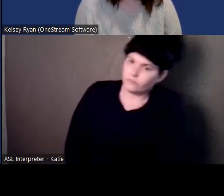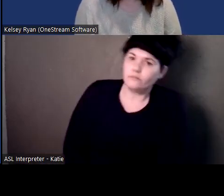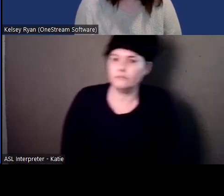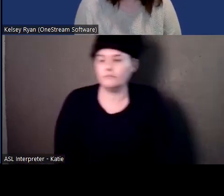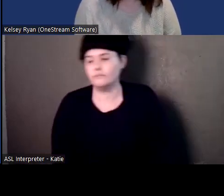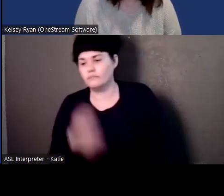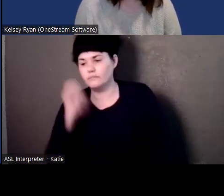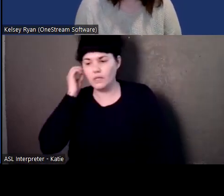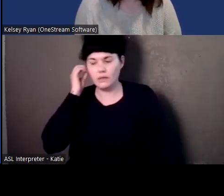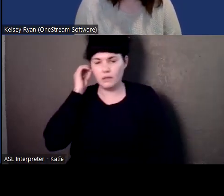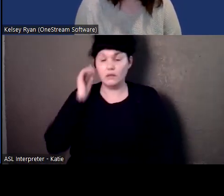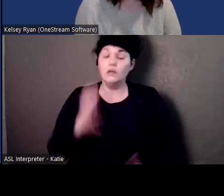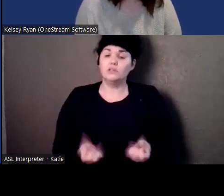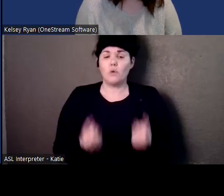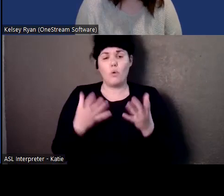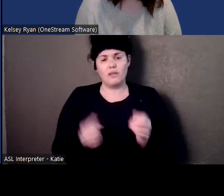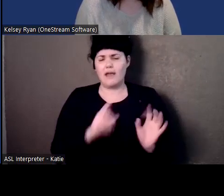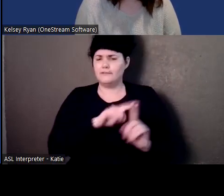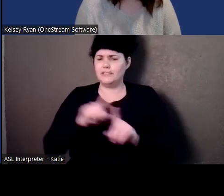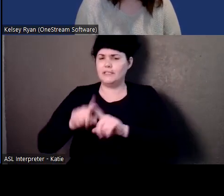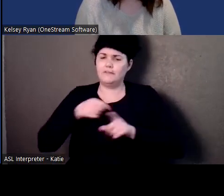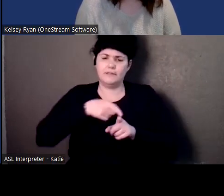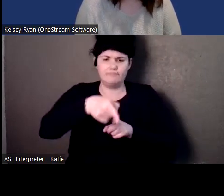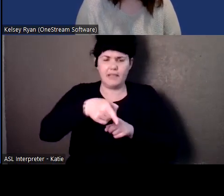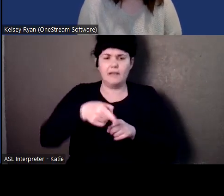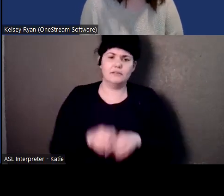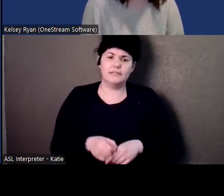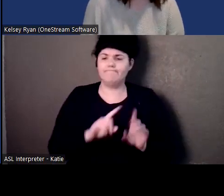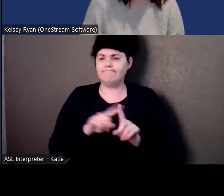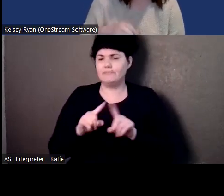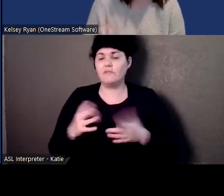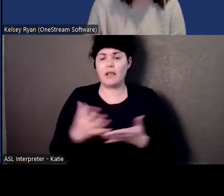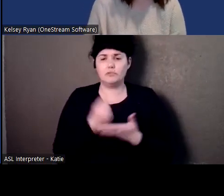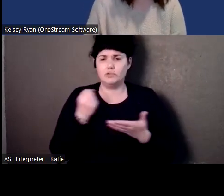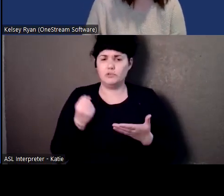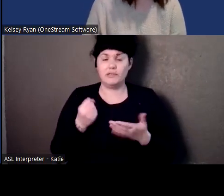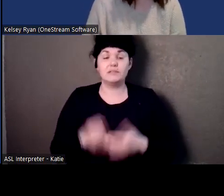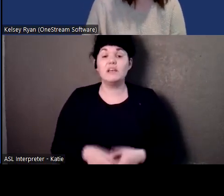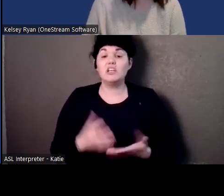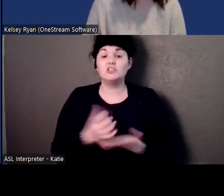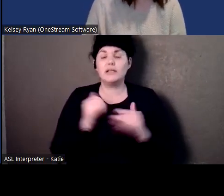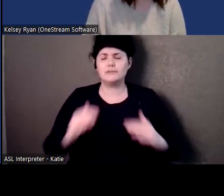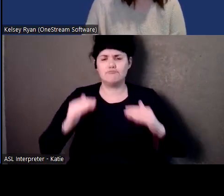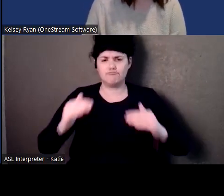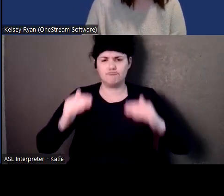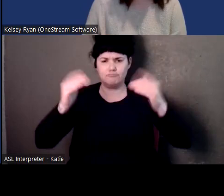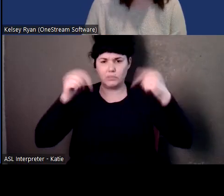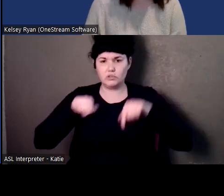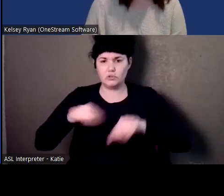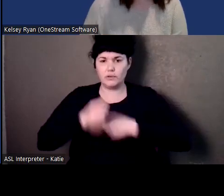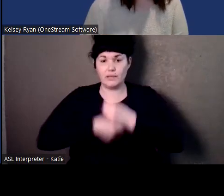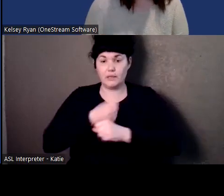growing from there, and lots of opportunity to increase over the years. Kelsey, I don't know if there's anything else you wanted to add